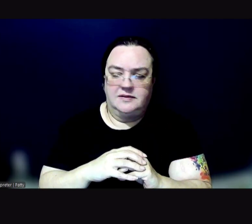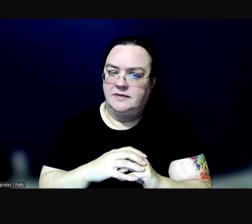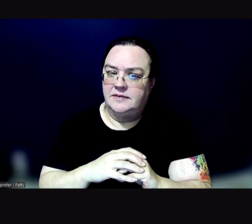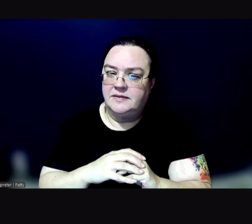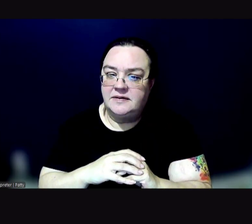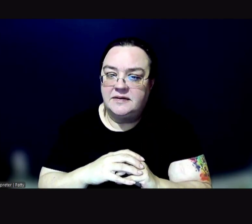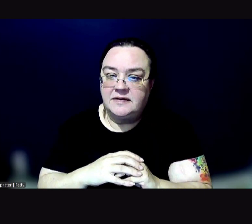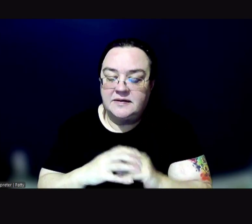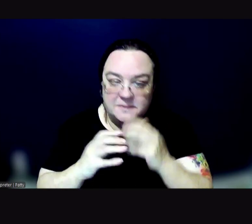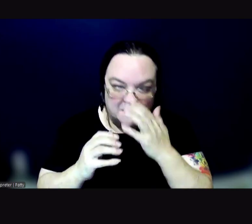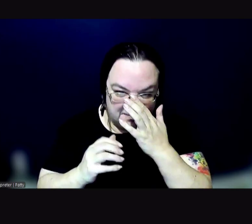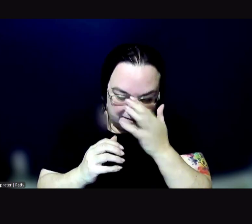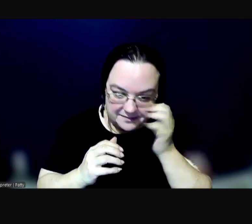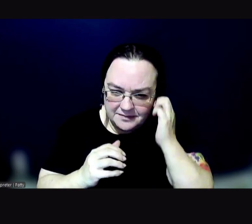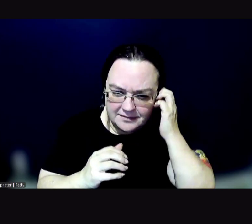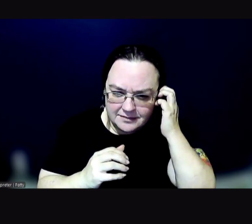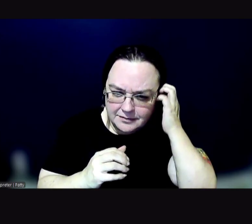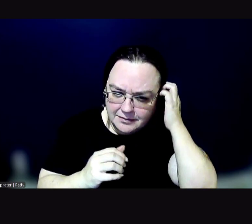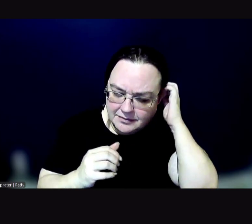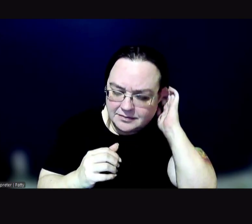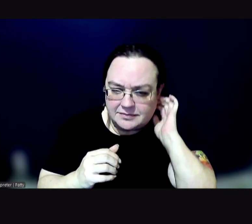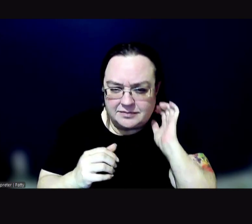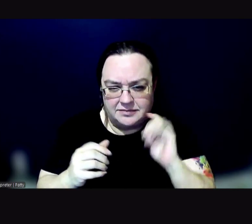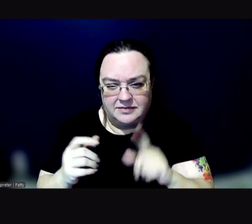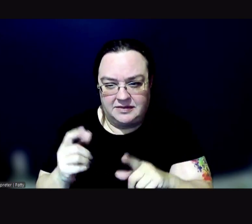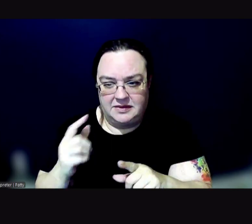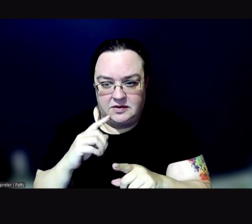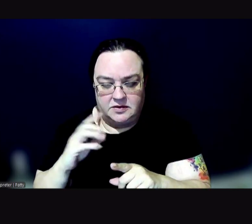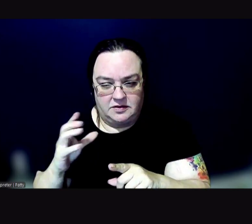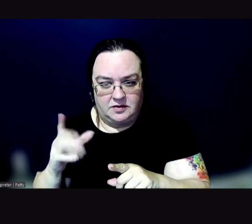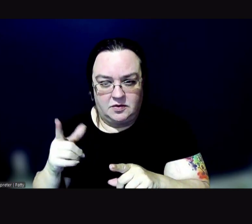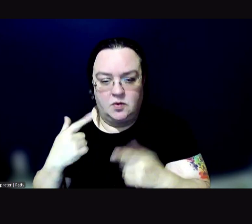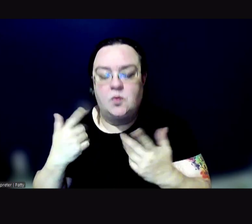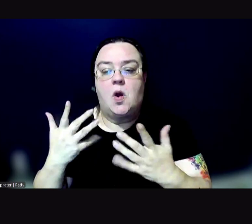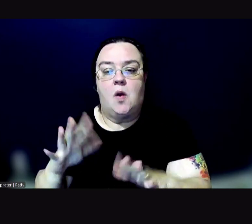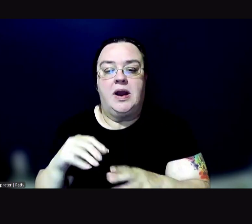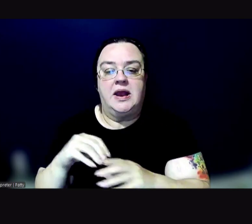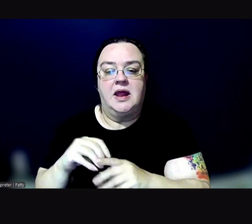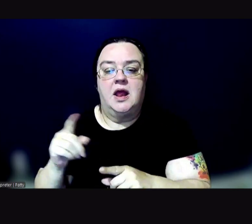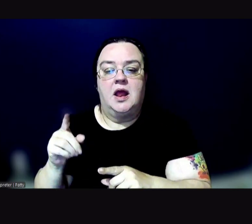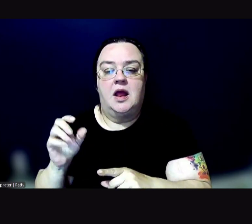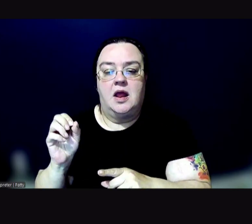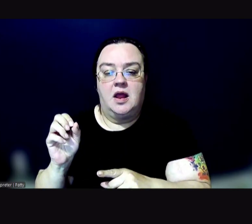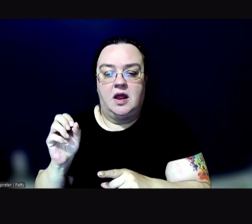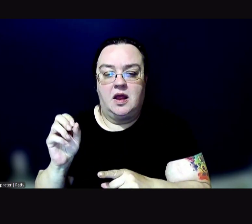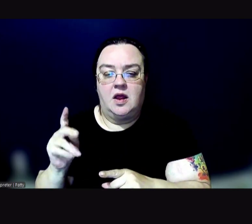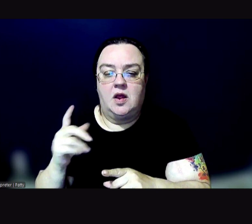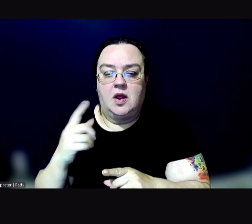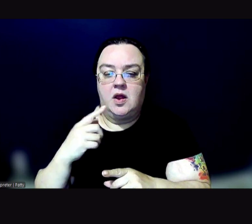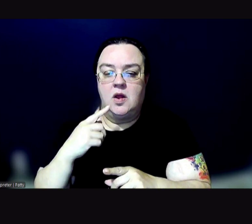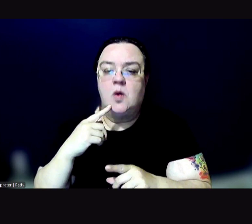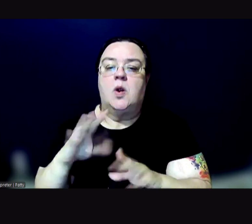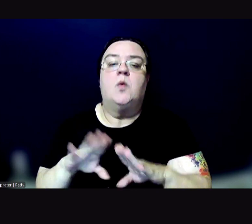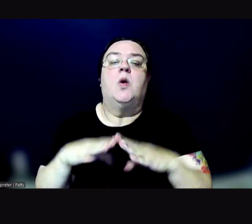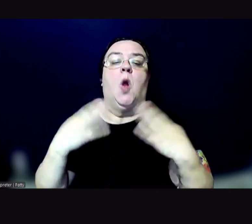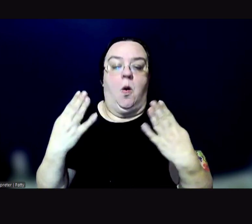we were closing this meeting and then doing the open to close. Yeah. We're already, This is for already in meeting. you're in open session